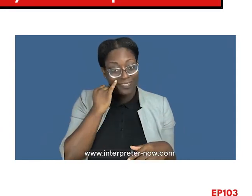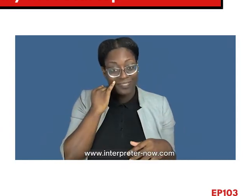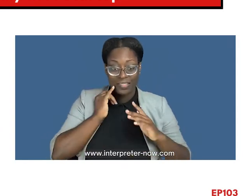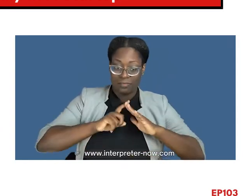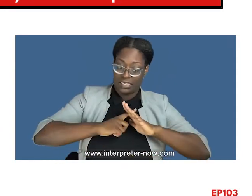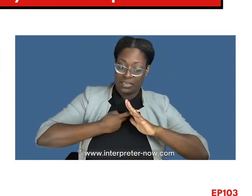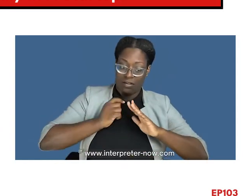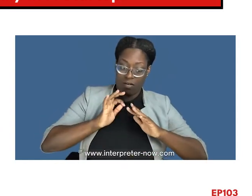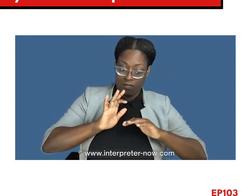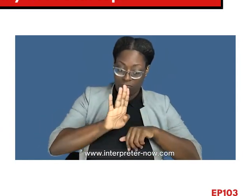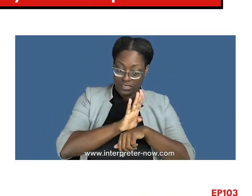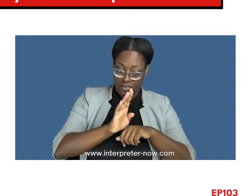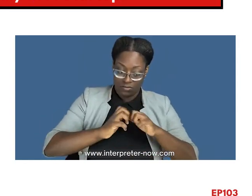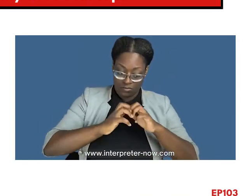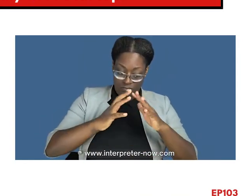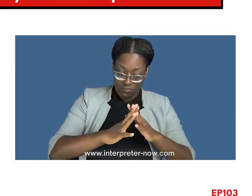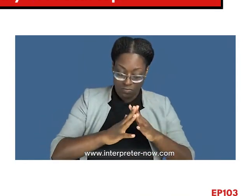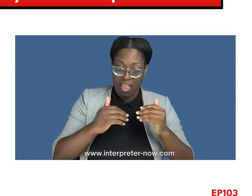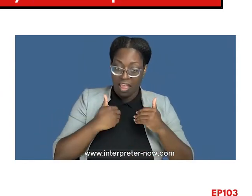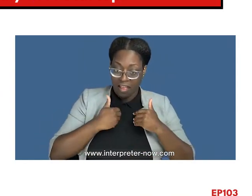diverse team from the beginning, create products.